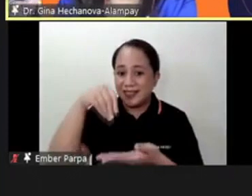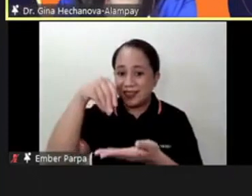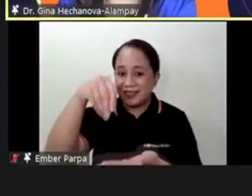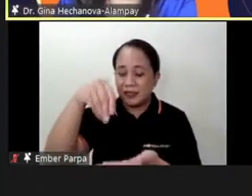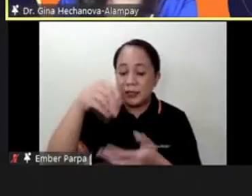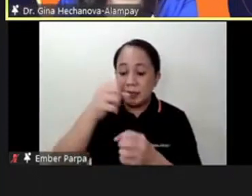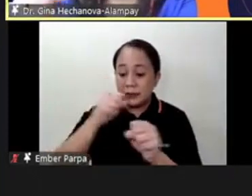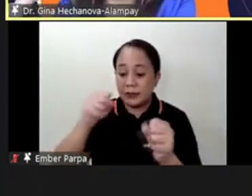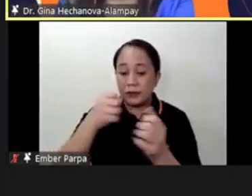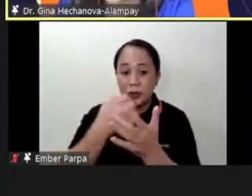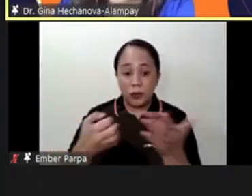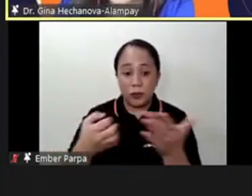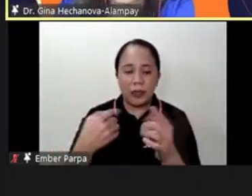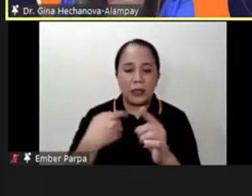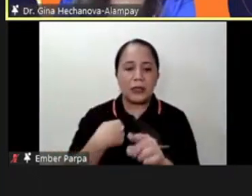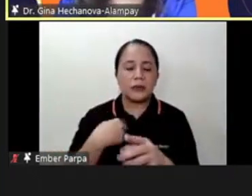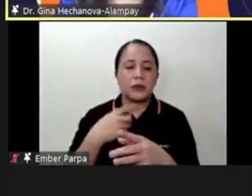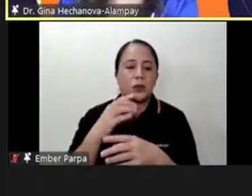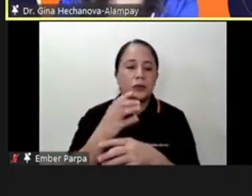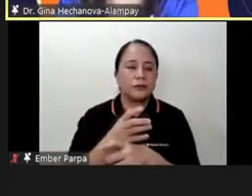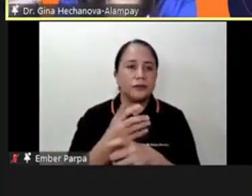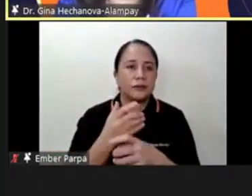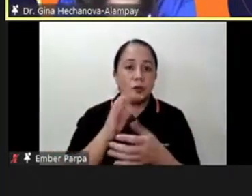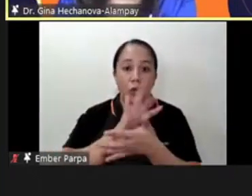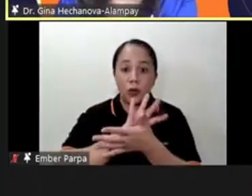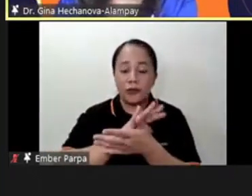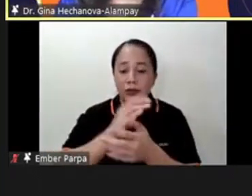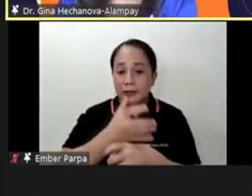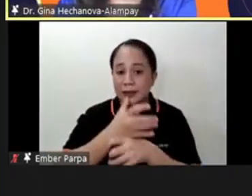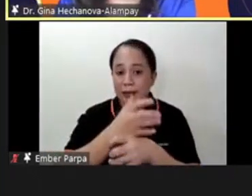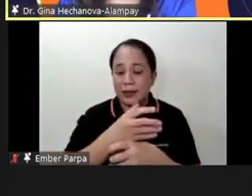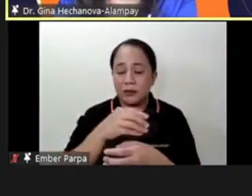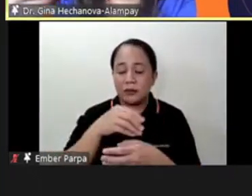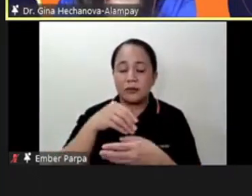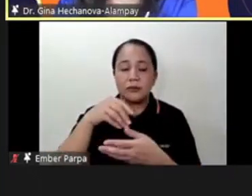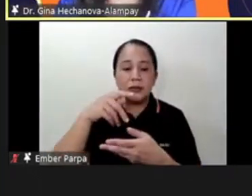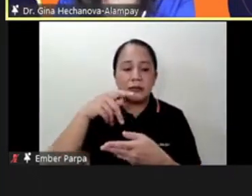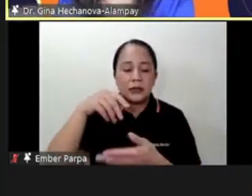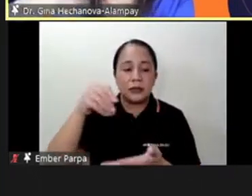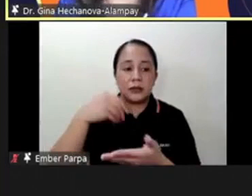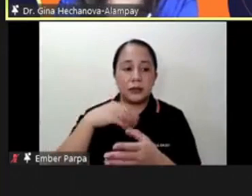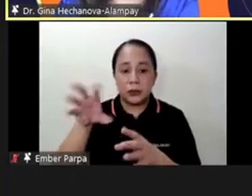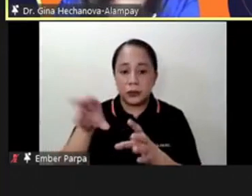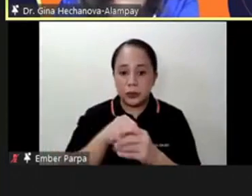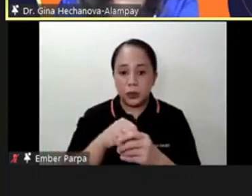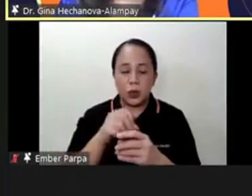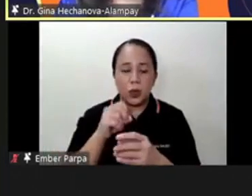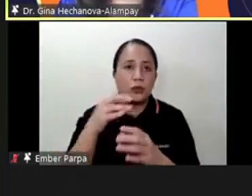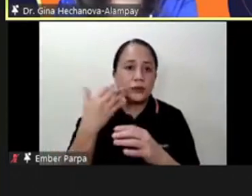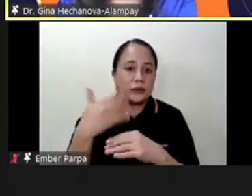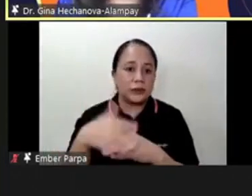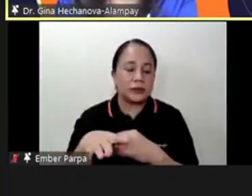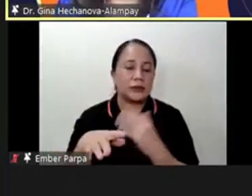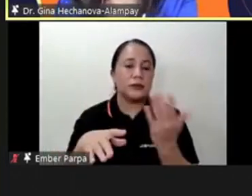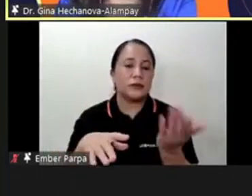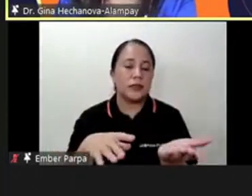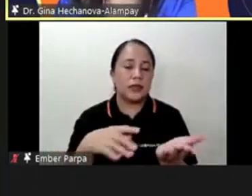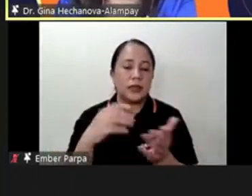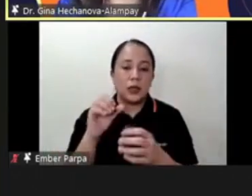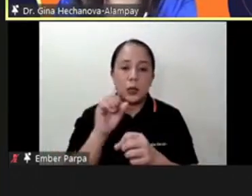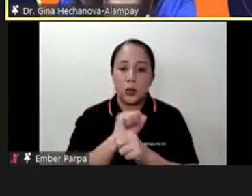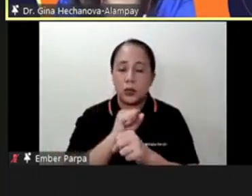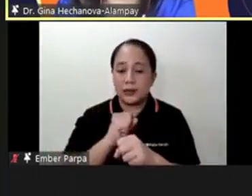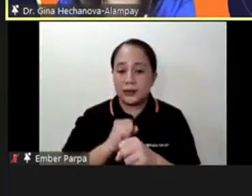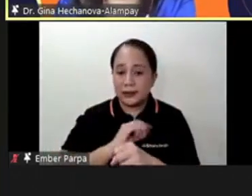that COVID care kits, for example, that they send their participants or they send their employees. And then, of